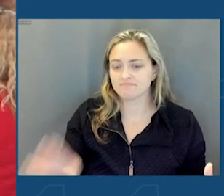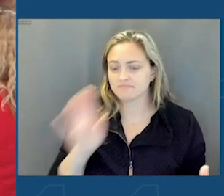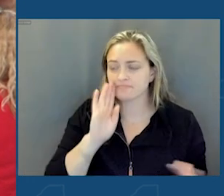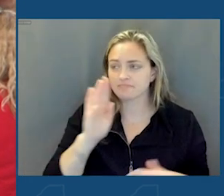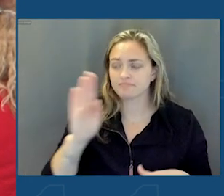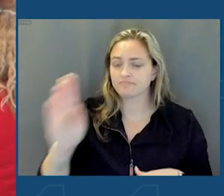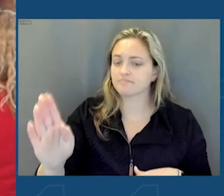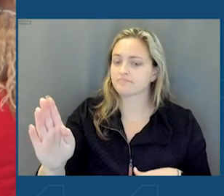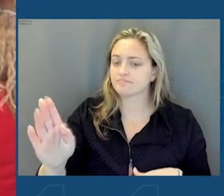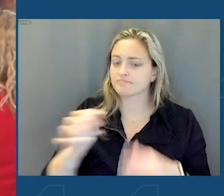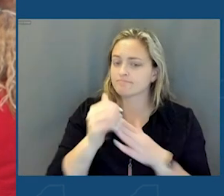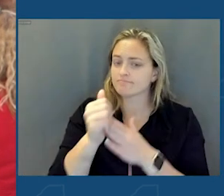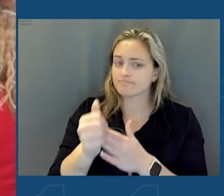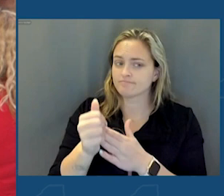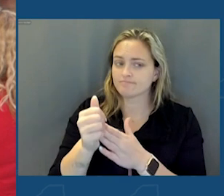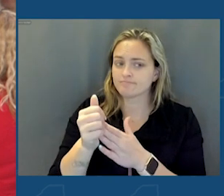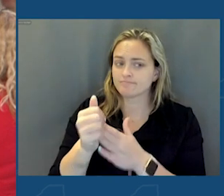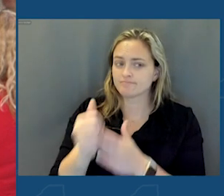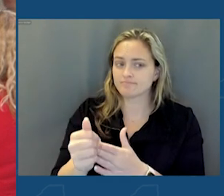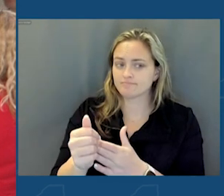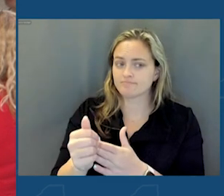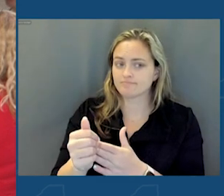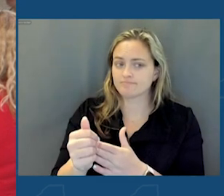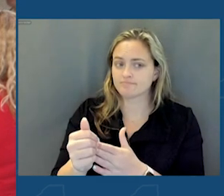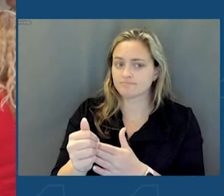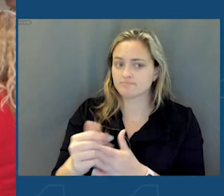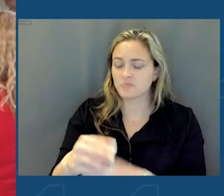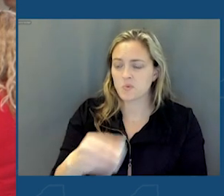will lead me